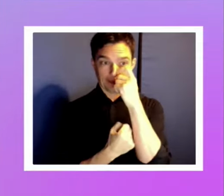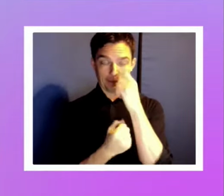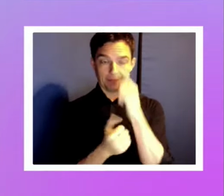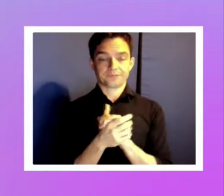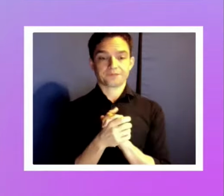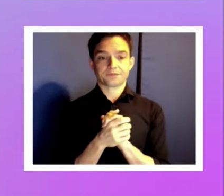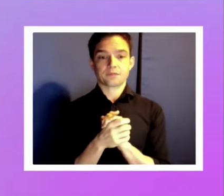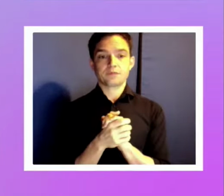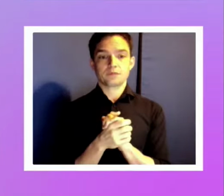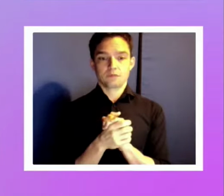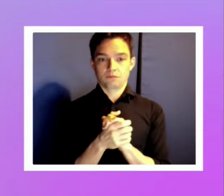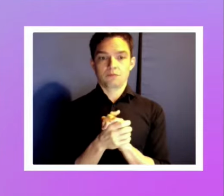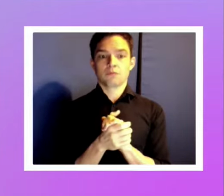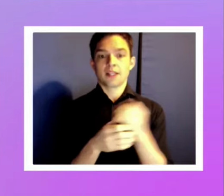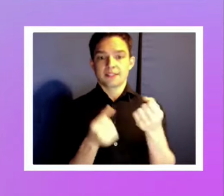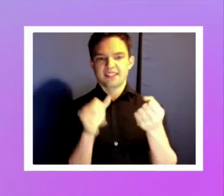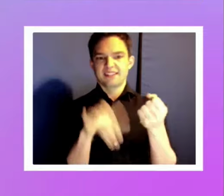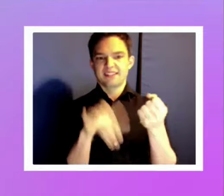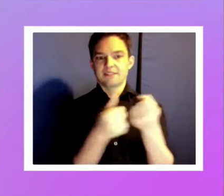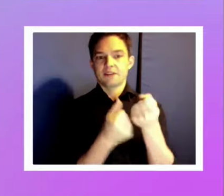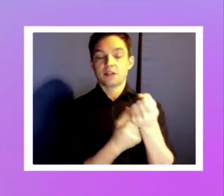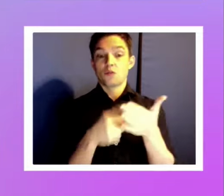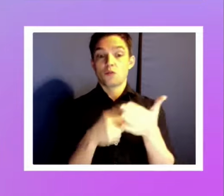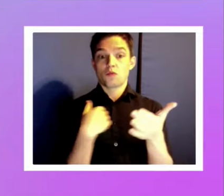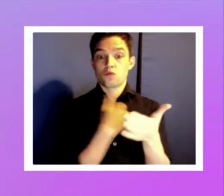lot of what we've done is based.